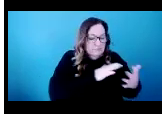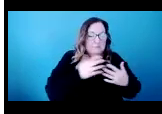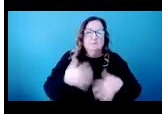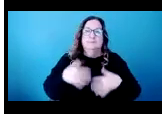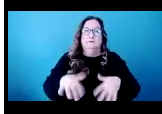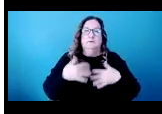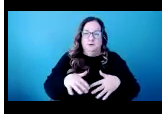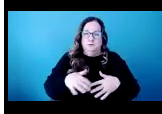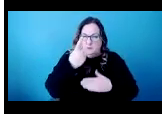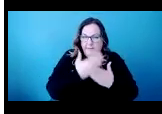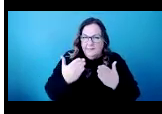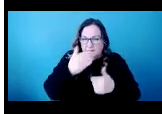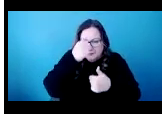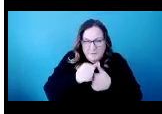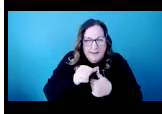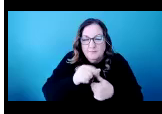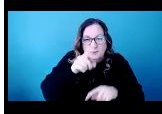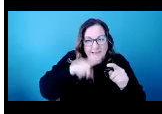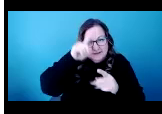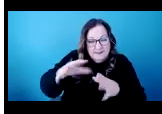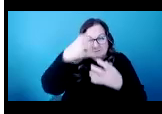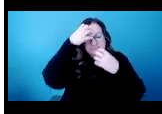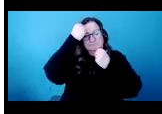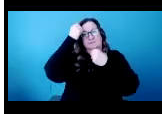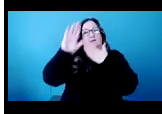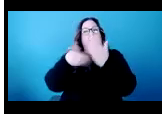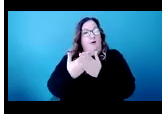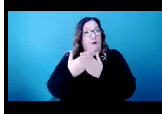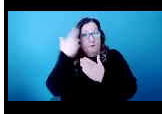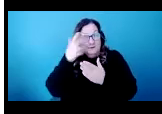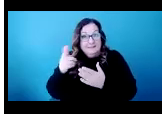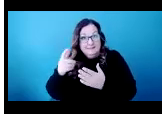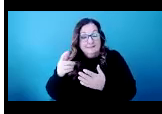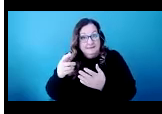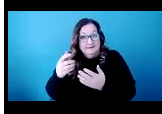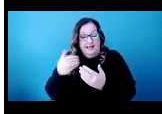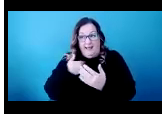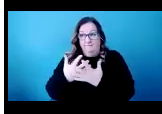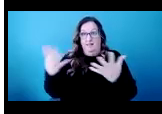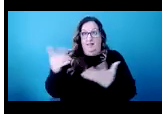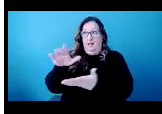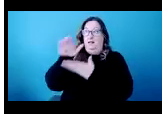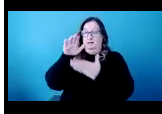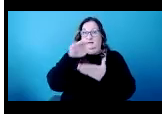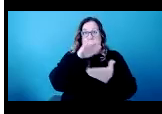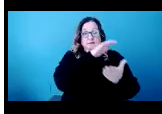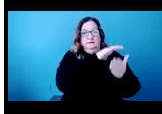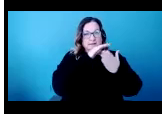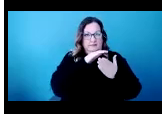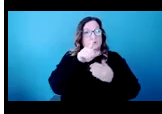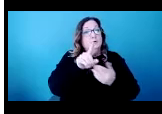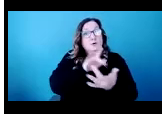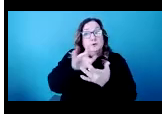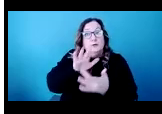is we can't expect them to know everything because they're trying to take in a lot of information. So when you do reach out to a legislator, try to keep it